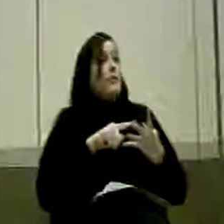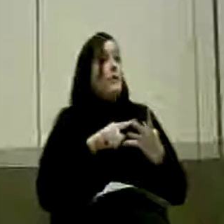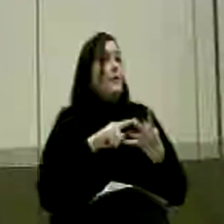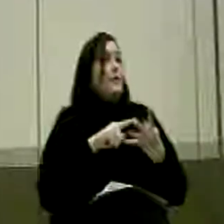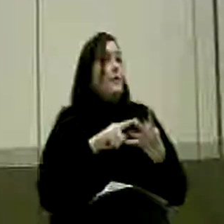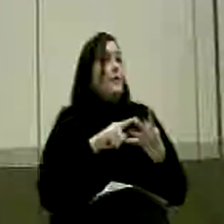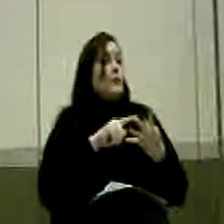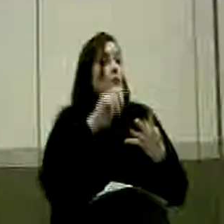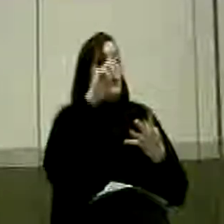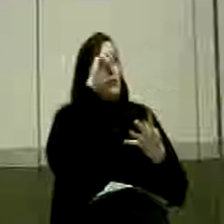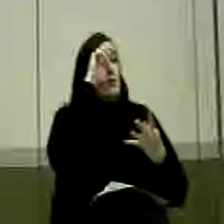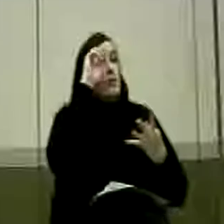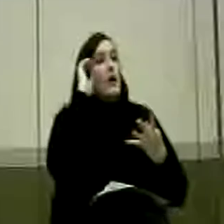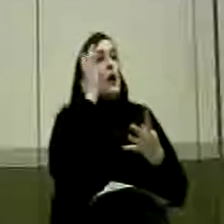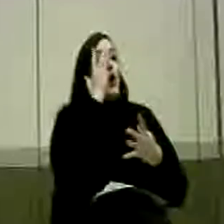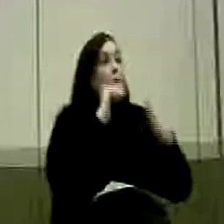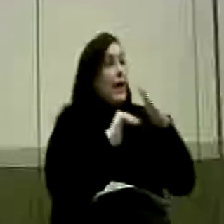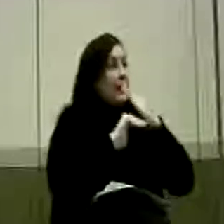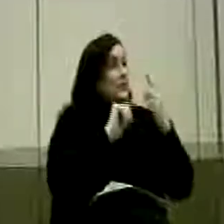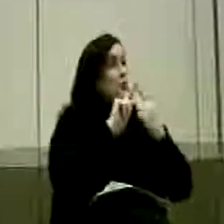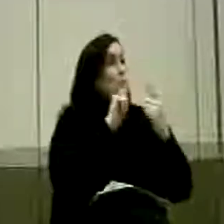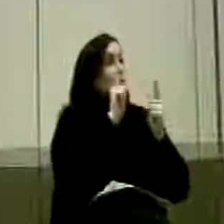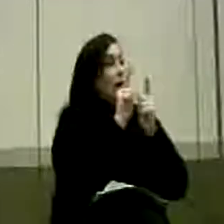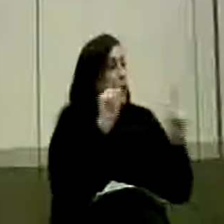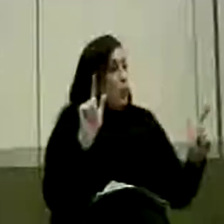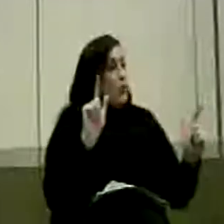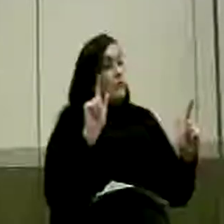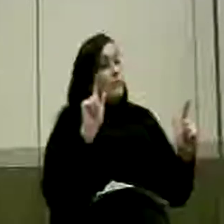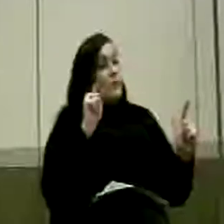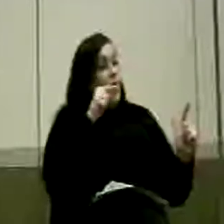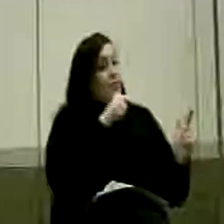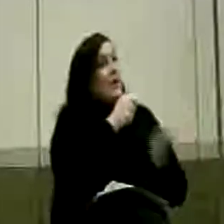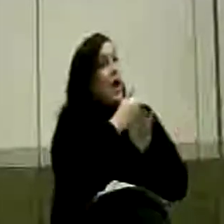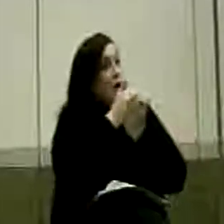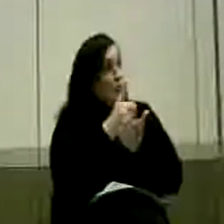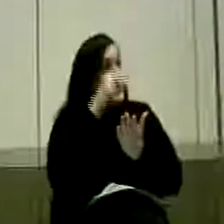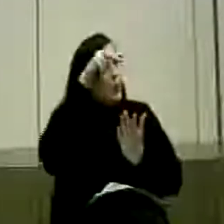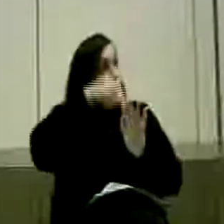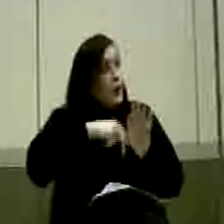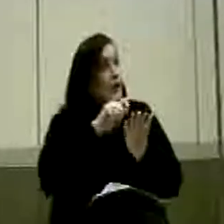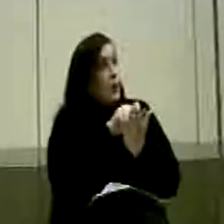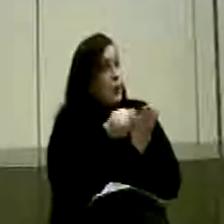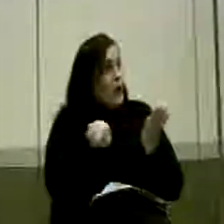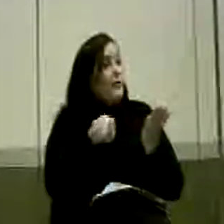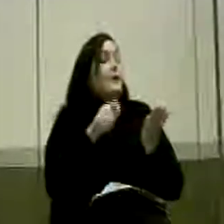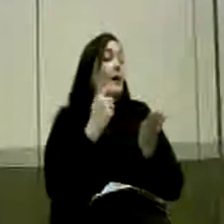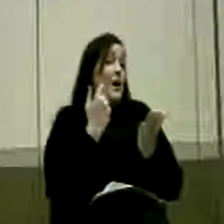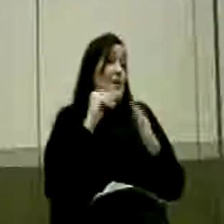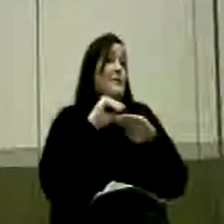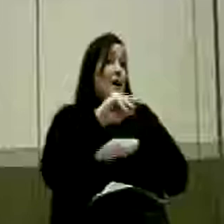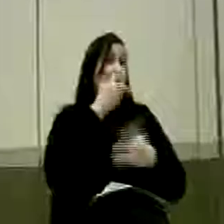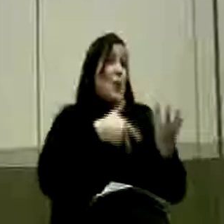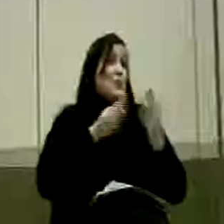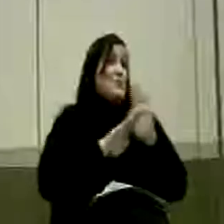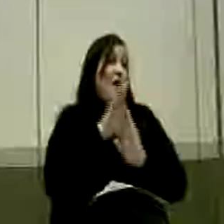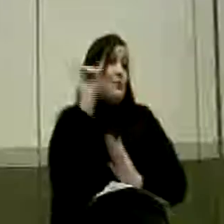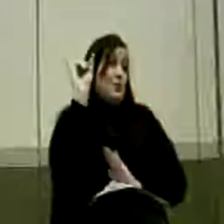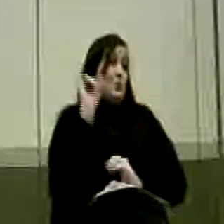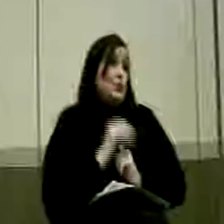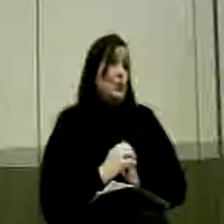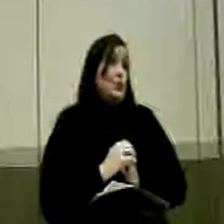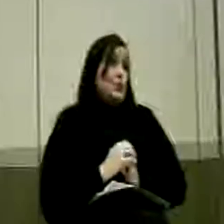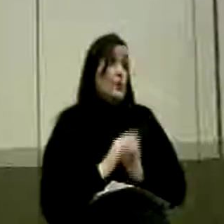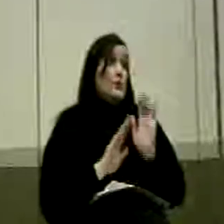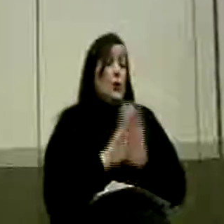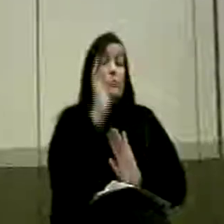to build language and then have that help with reading and writing, but it also affects the social development, social cognition,